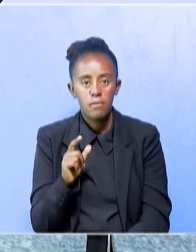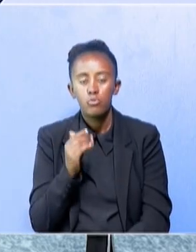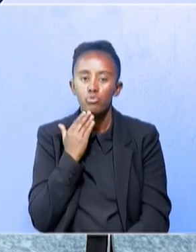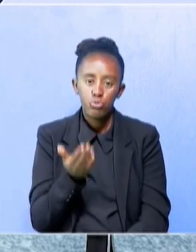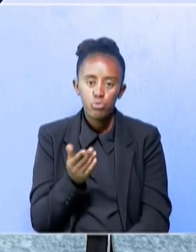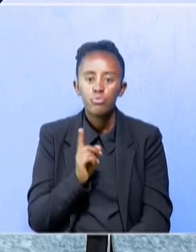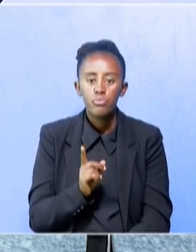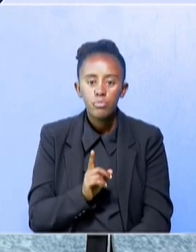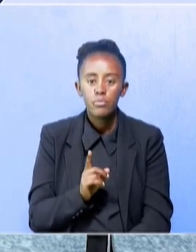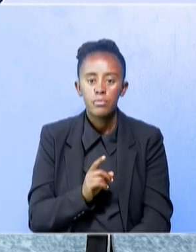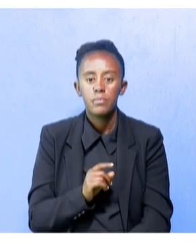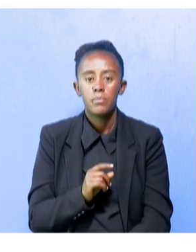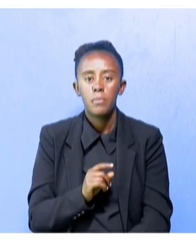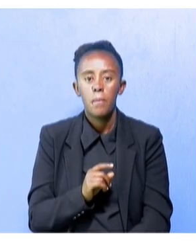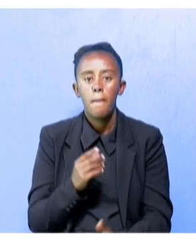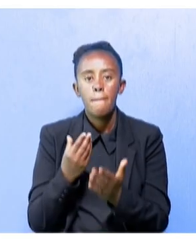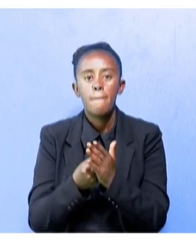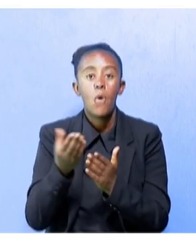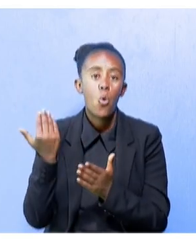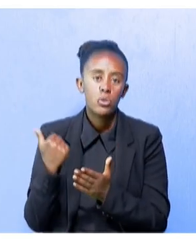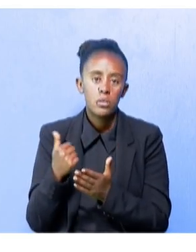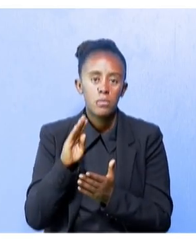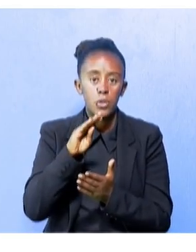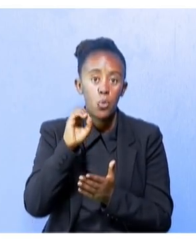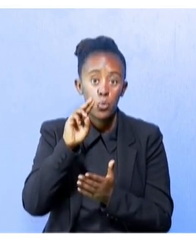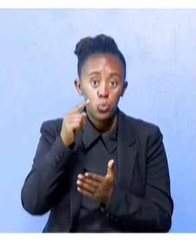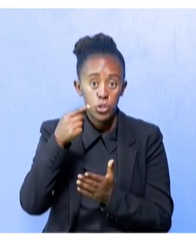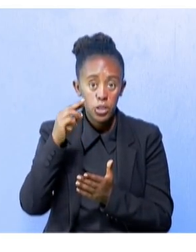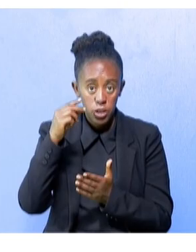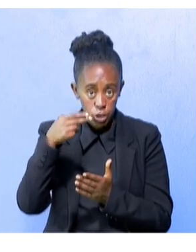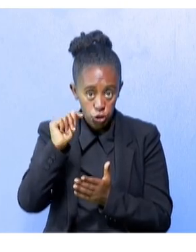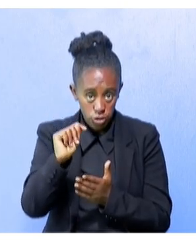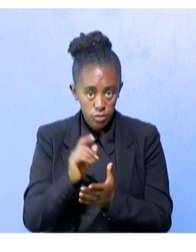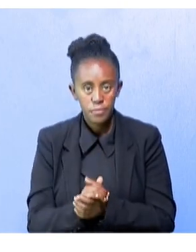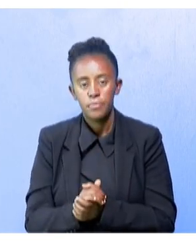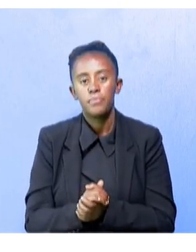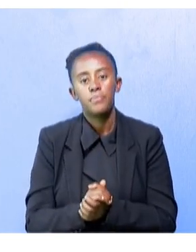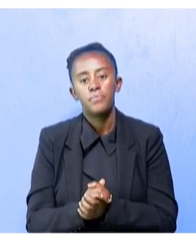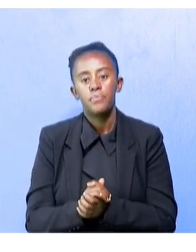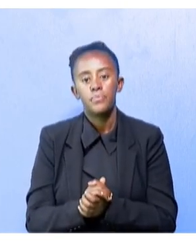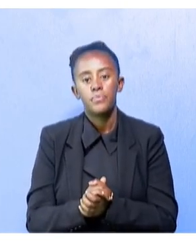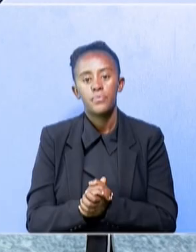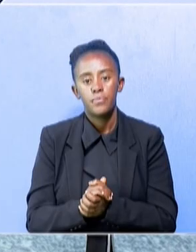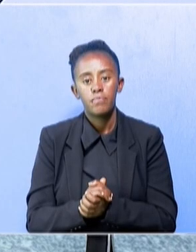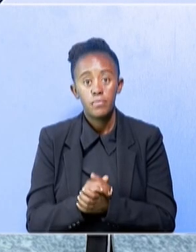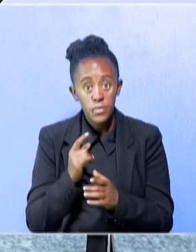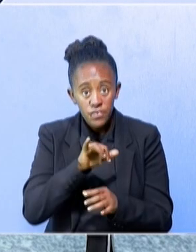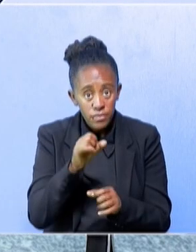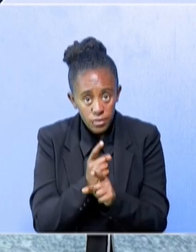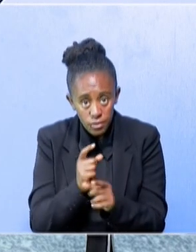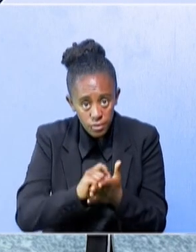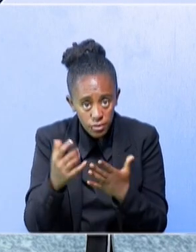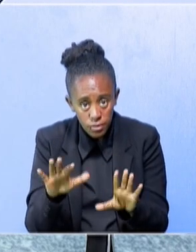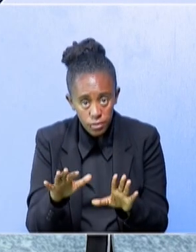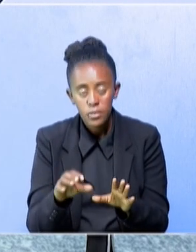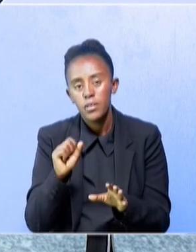Good, that's interesting. Boat. Boat. Have you written like this? Yeah. Chala